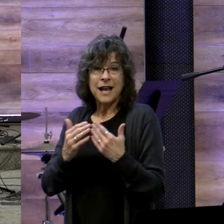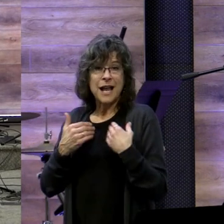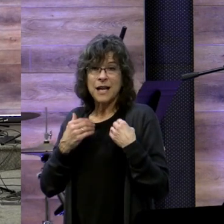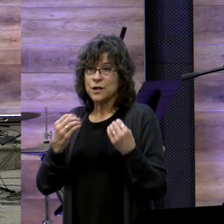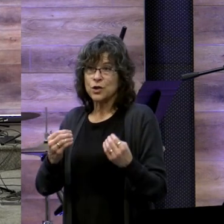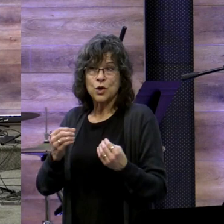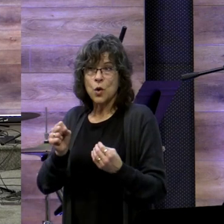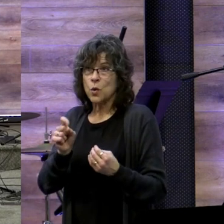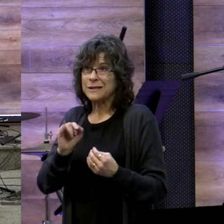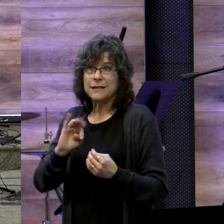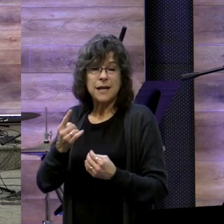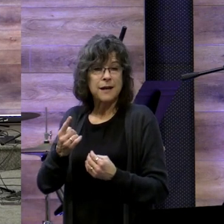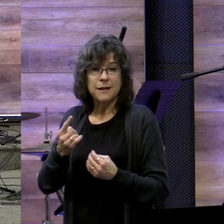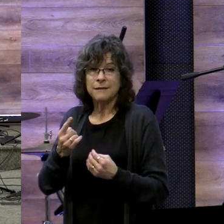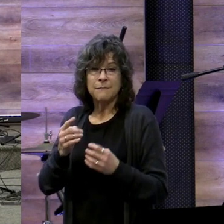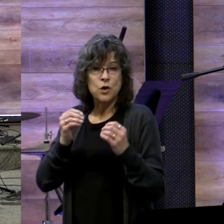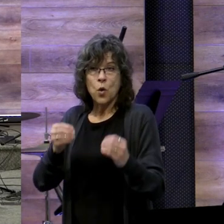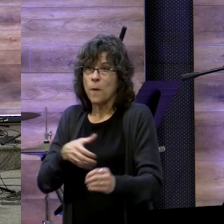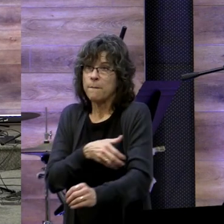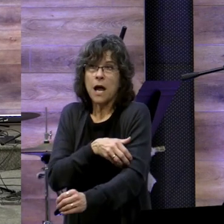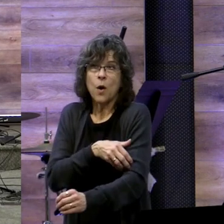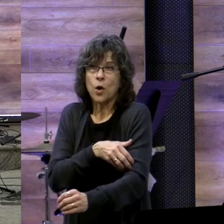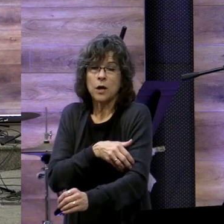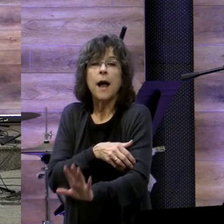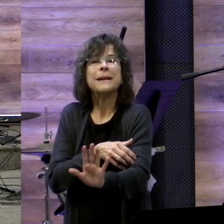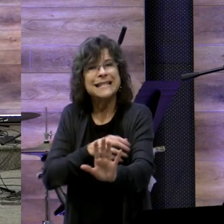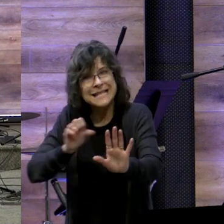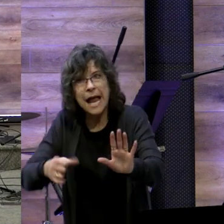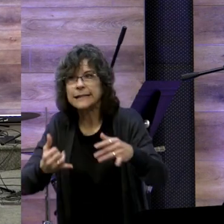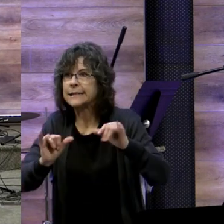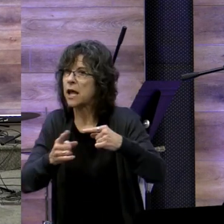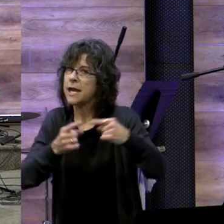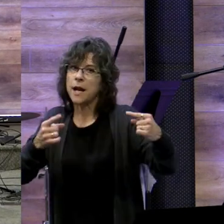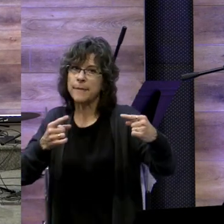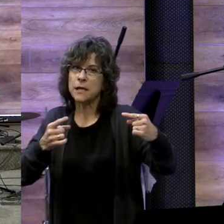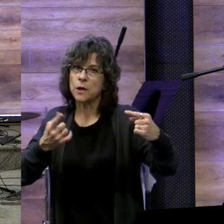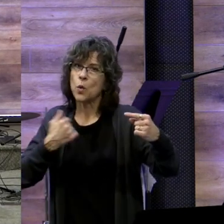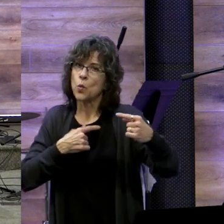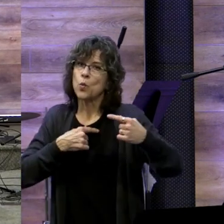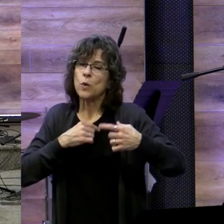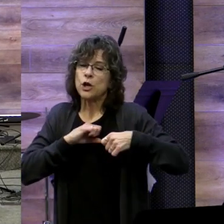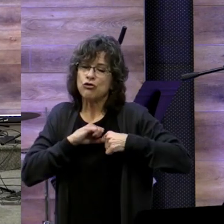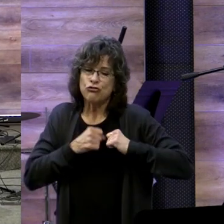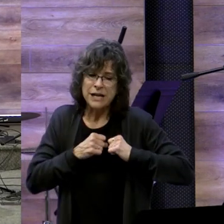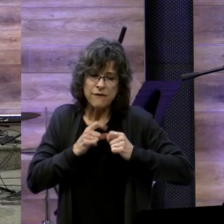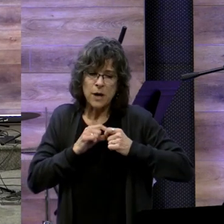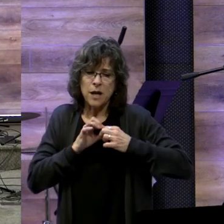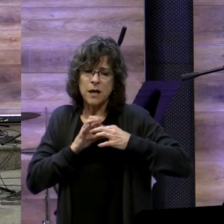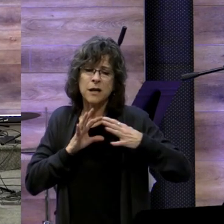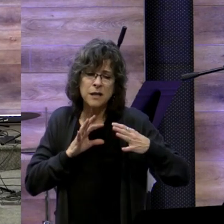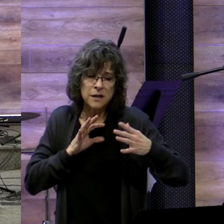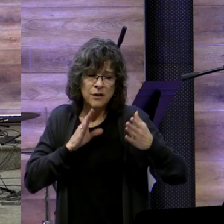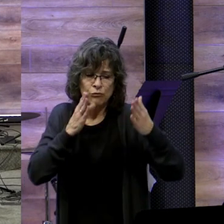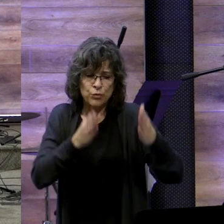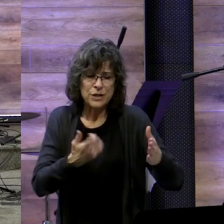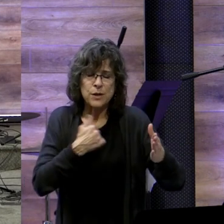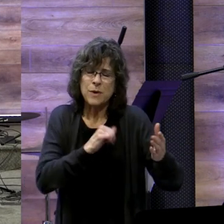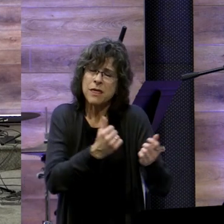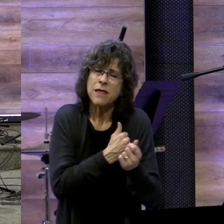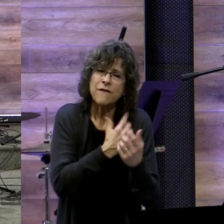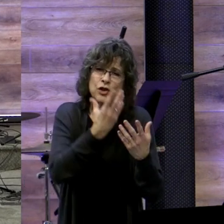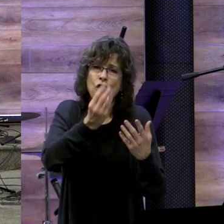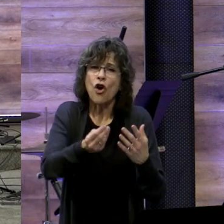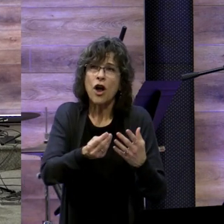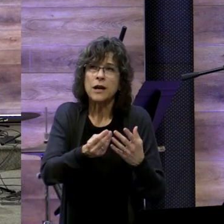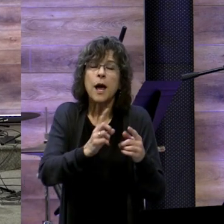power. It's still the enemy. We still rightly grieve when we are separated from people that we love. But now when we